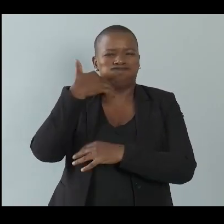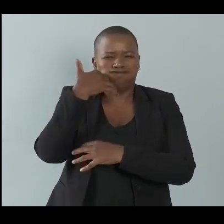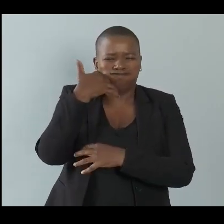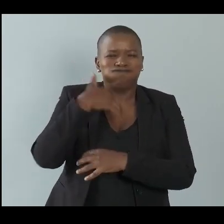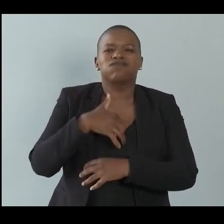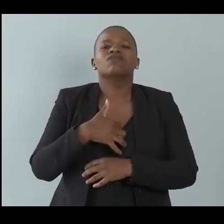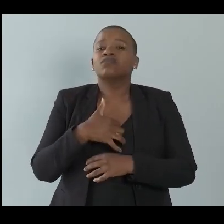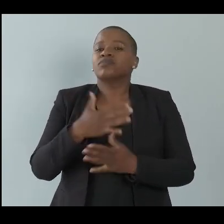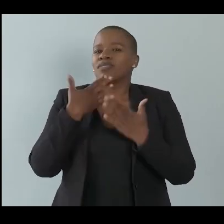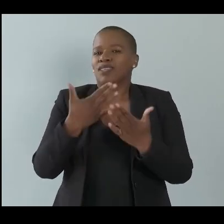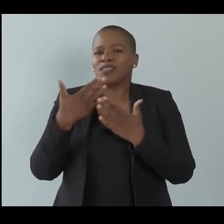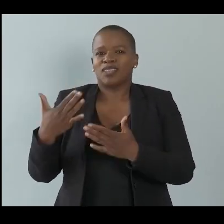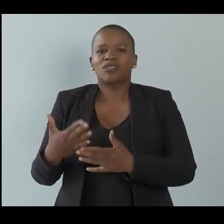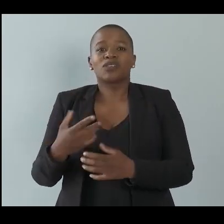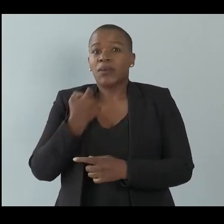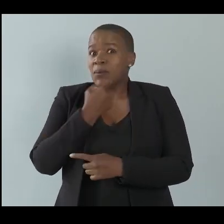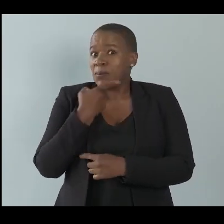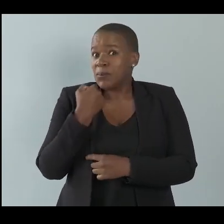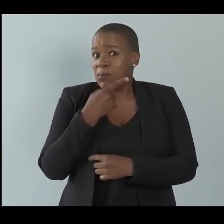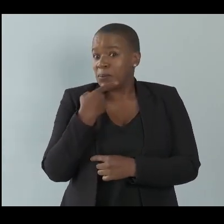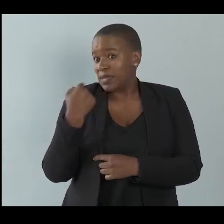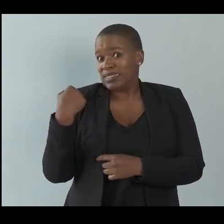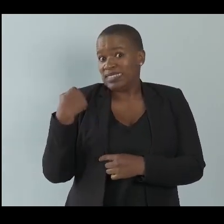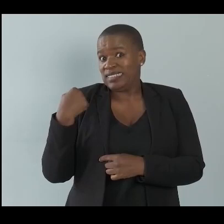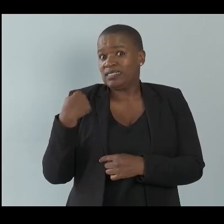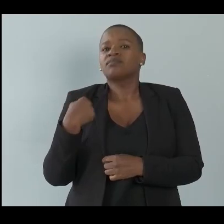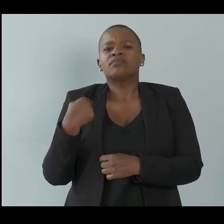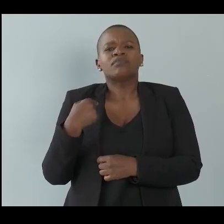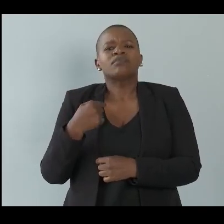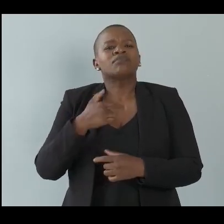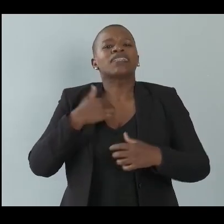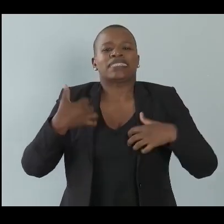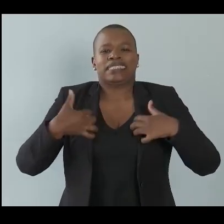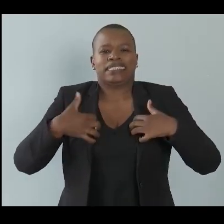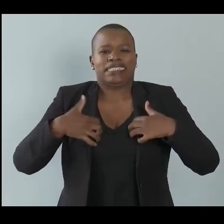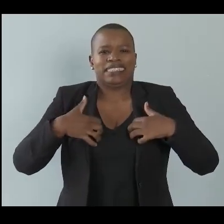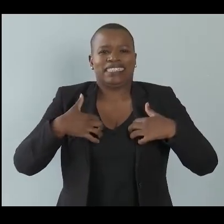our purpose video within the organization, and I'm excited to share it with you today.